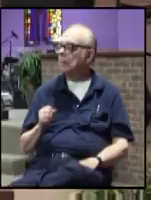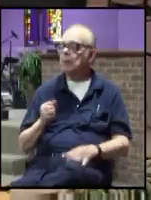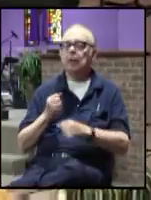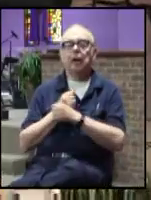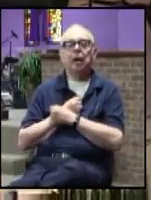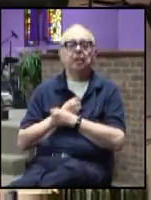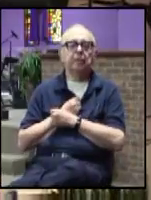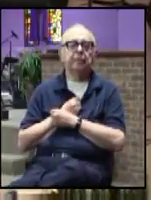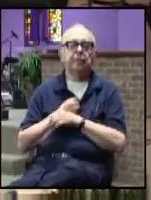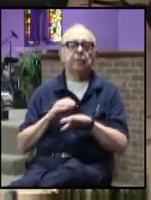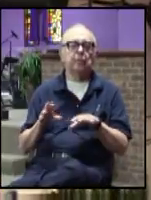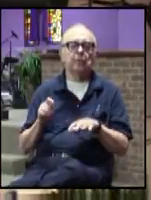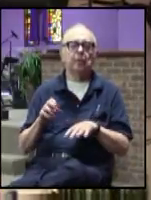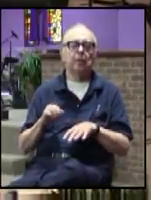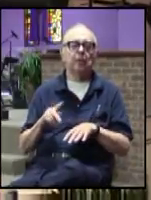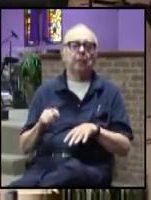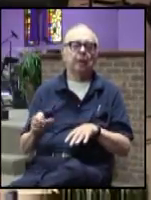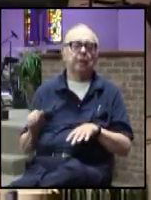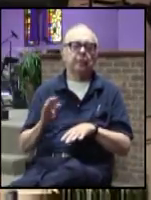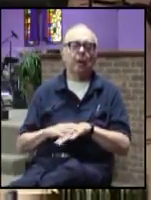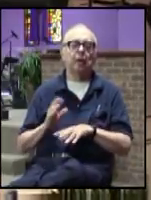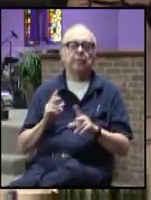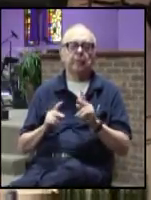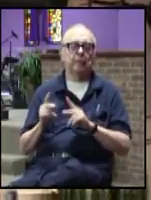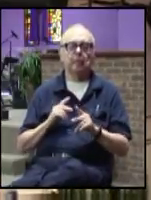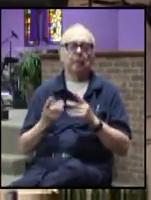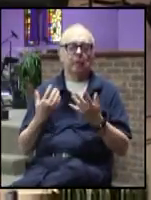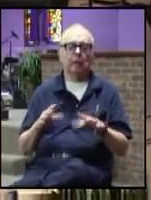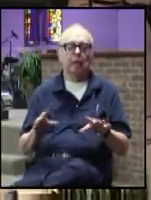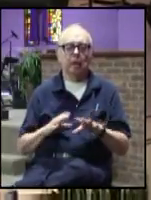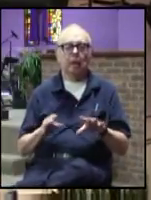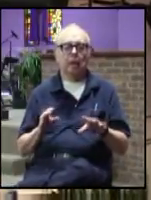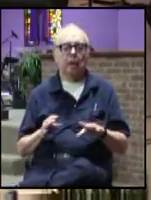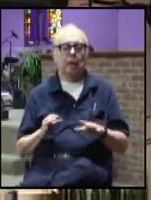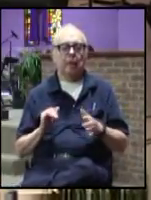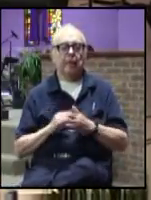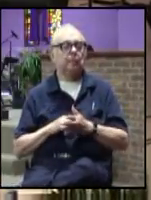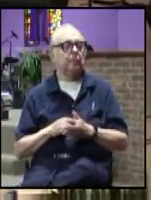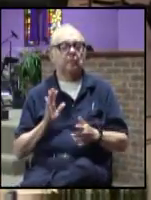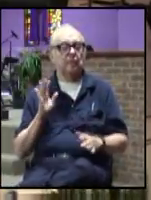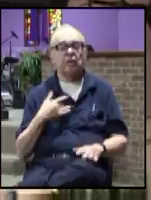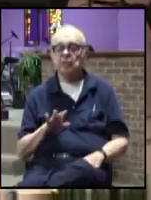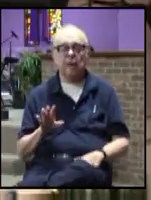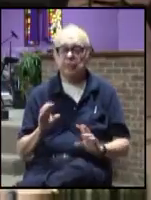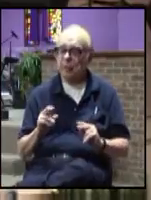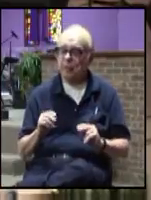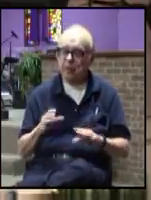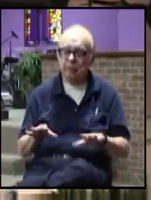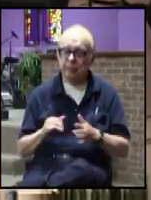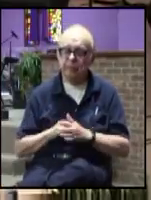And I love to prank with people, okay? Now, I don't want to do a prank to hurt anybody,